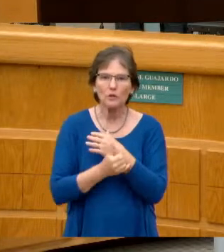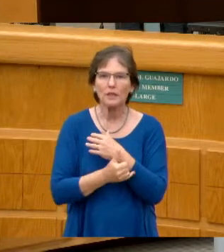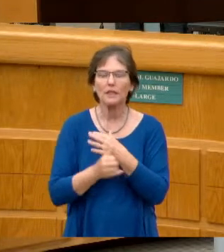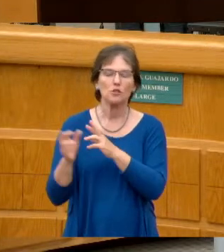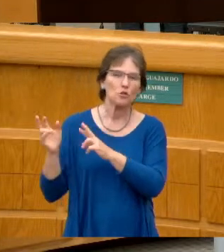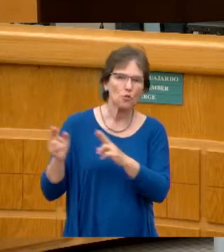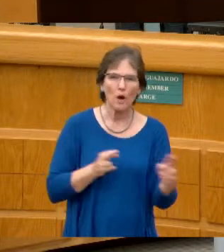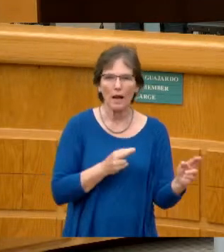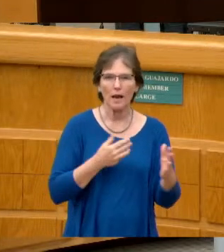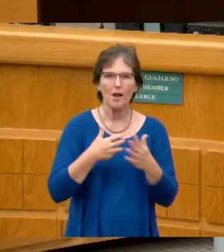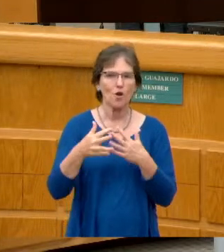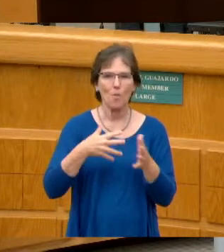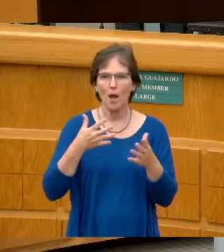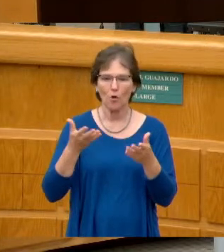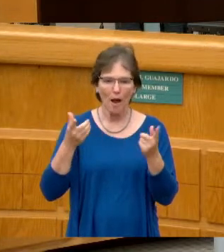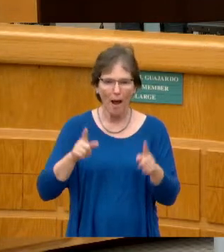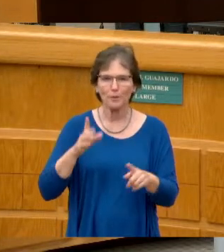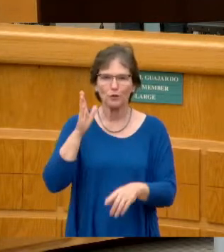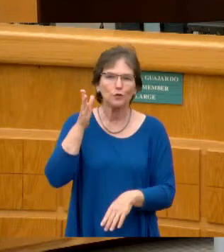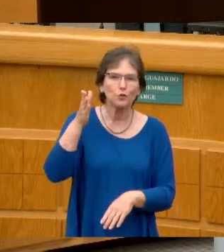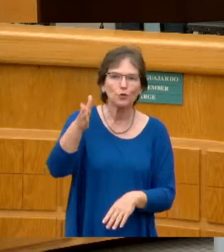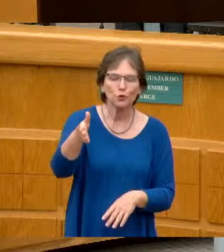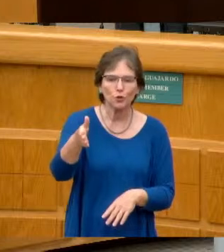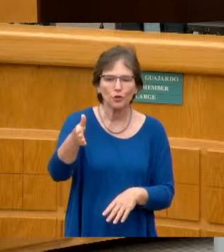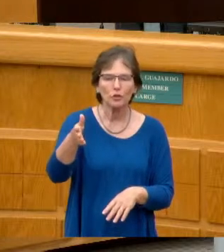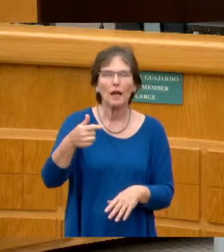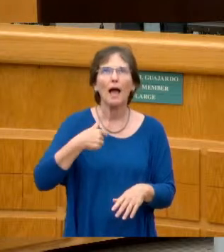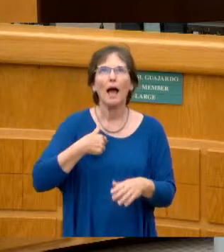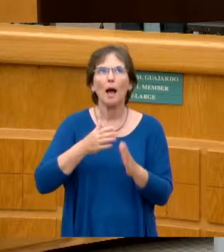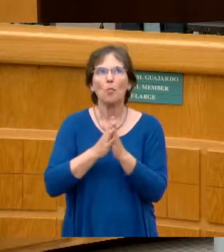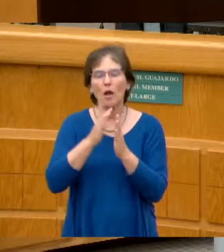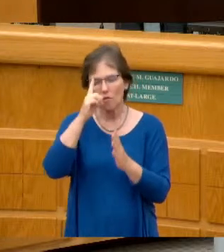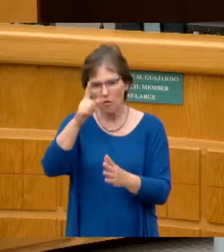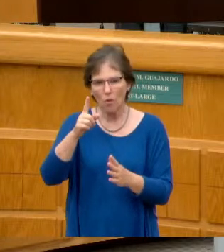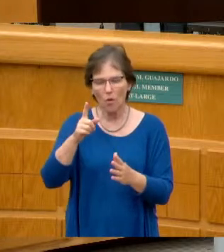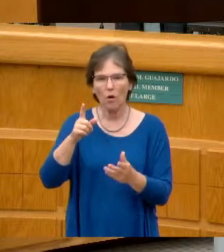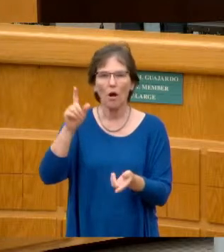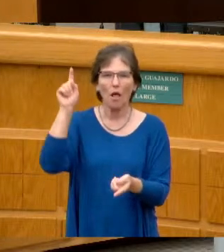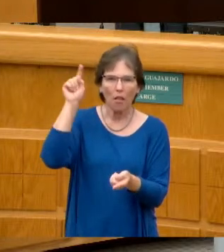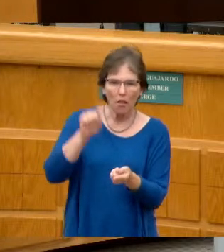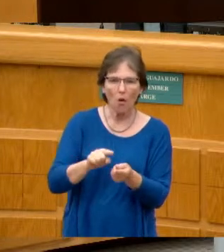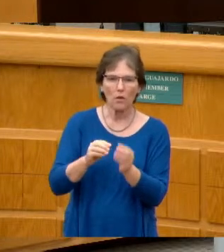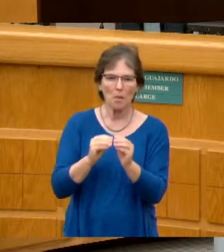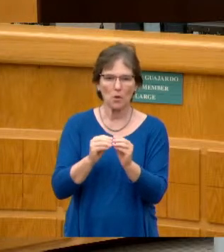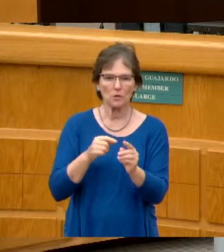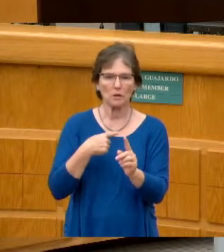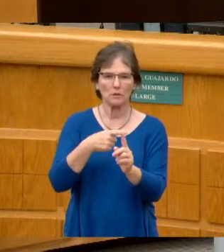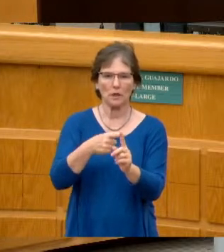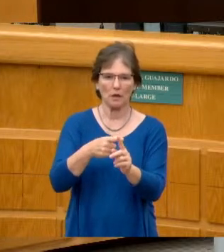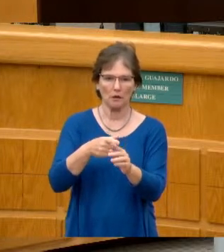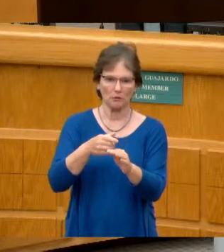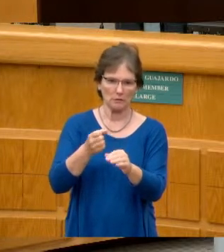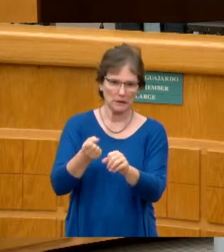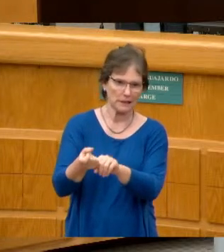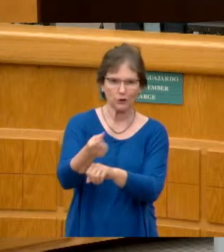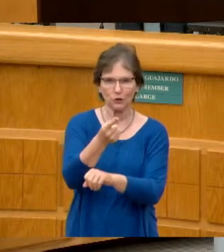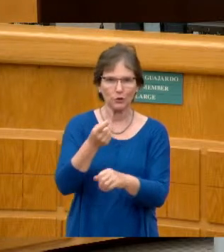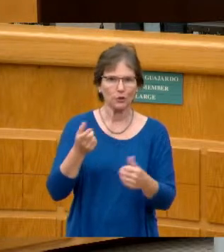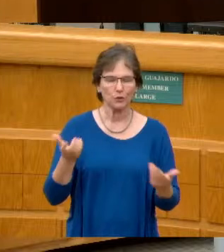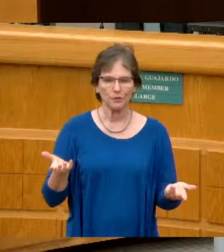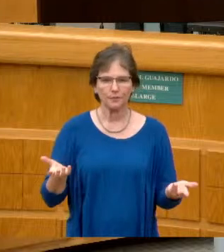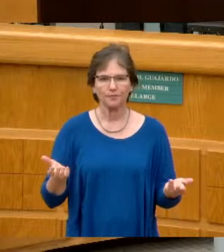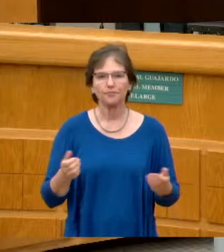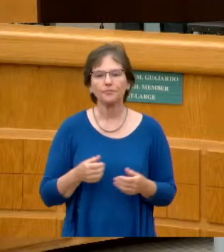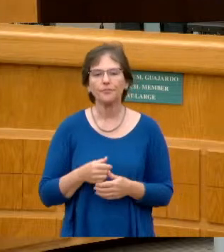to ensure that these emergency actions that we're taking today will help become our source of resilience for the future.